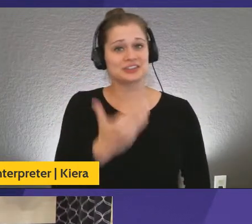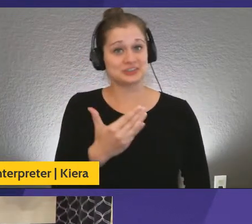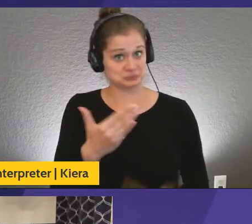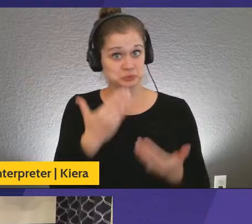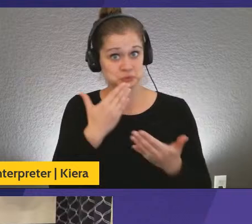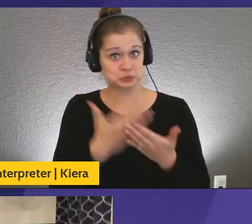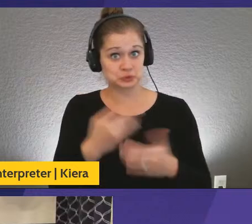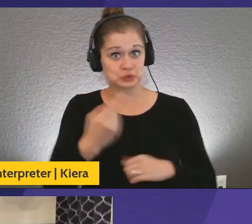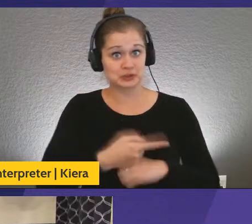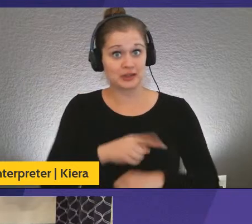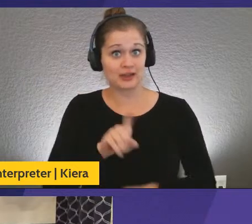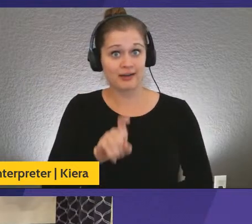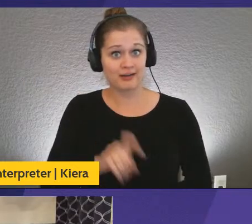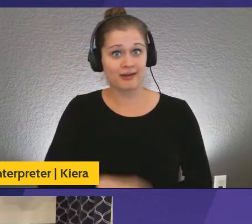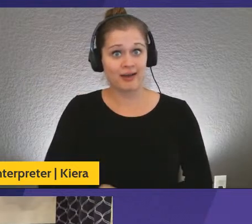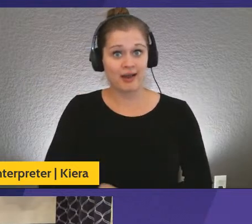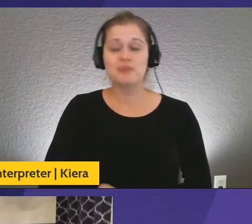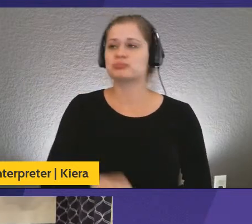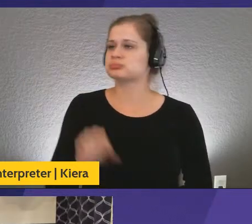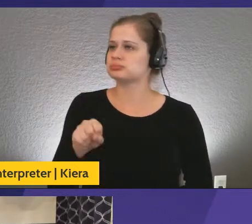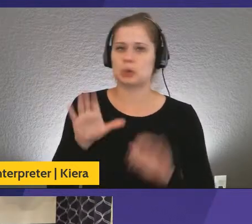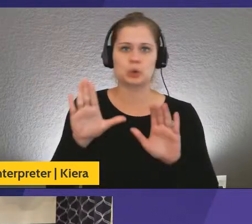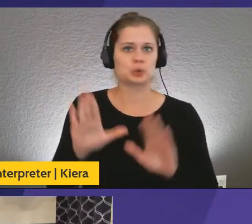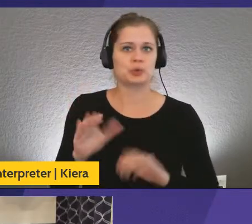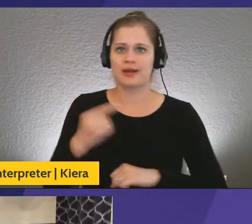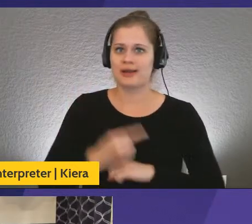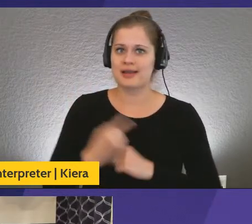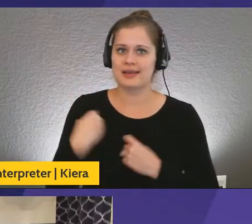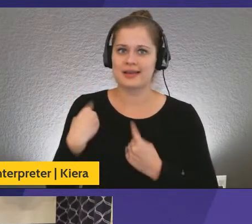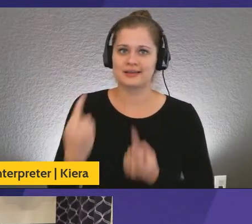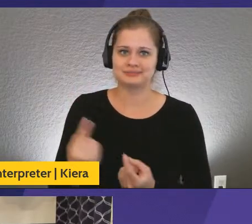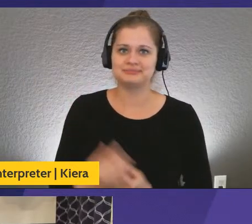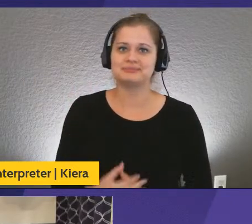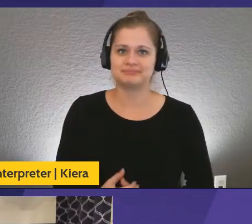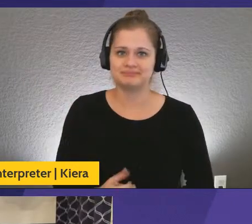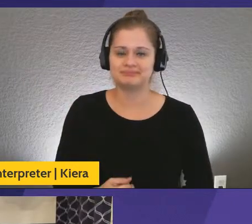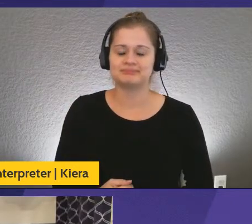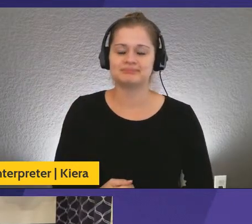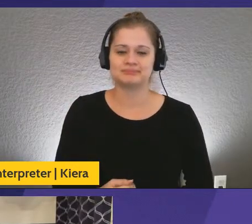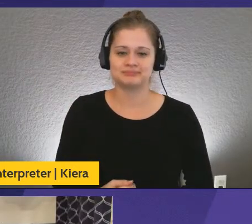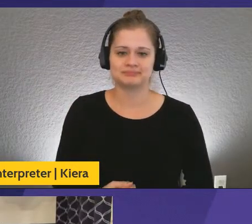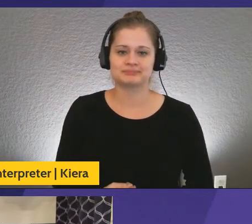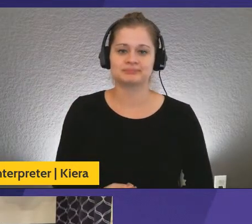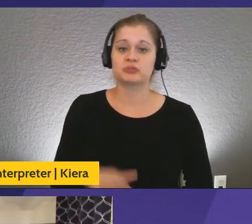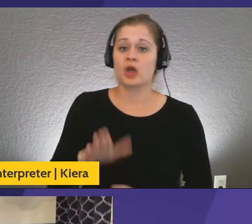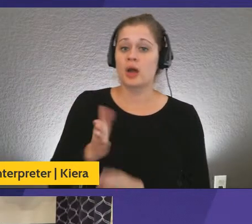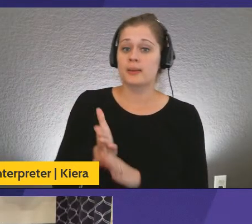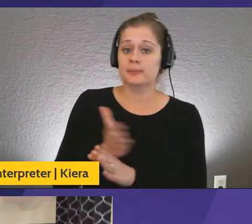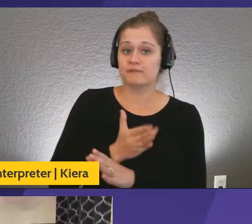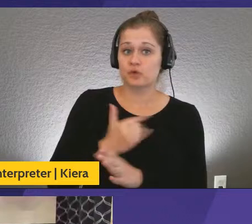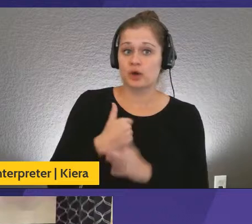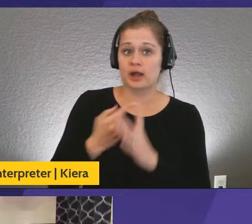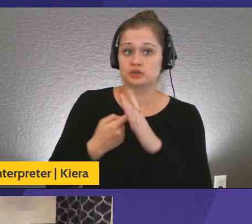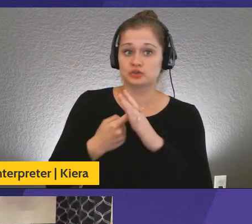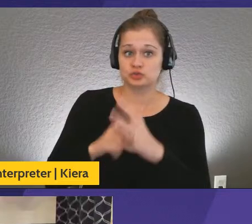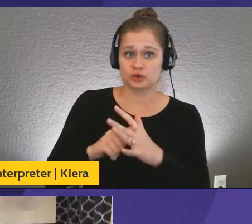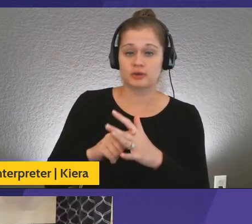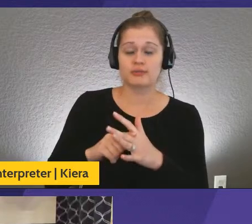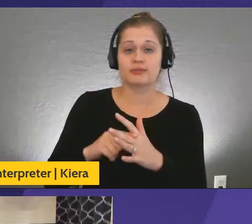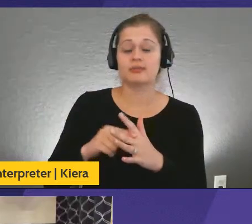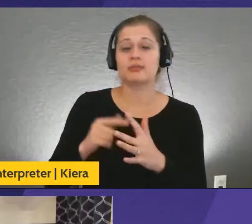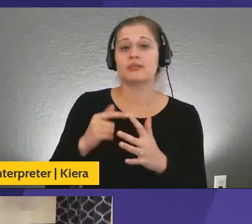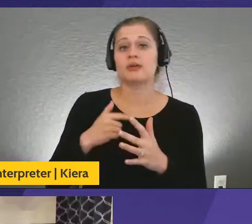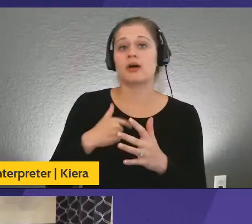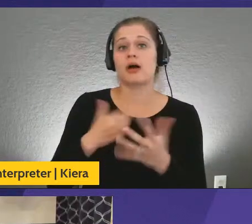day? Yeah, I'm having a great day. I'm having a great day. So Before I start, yes. I'd love to